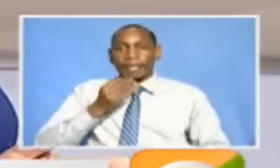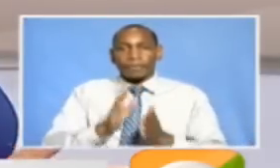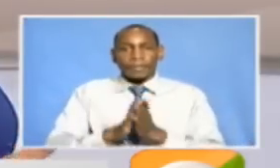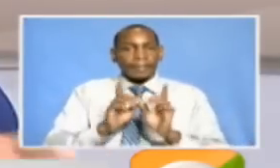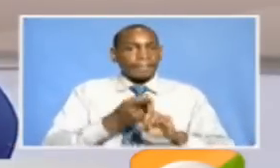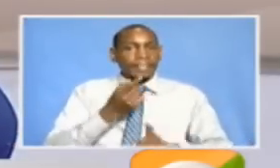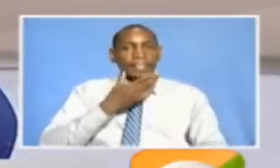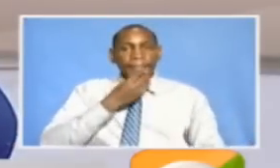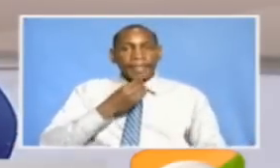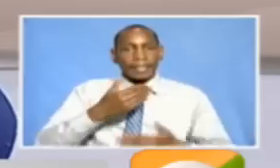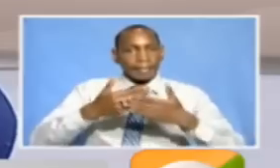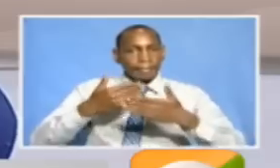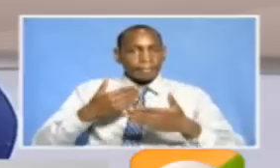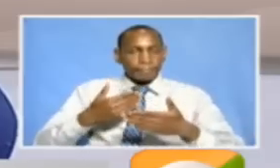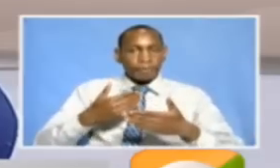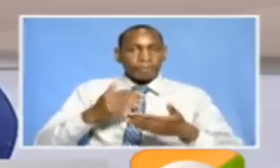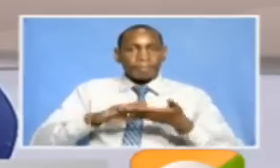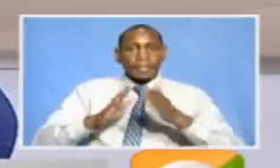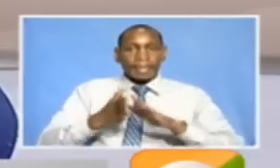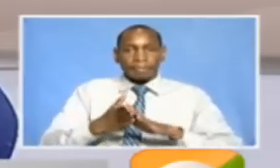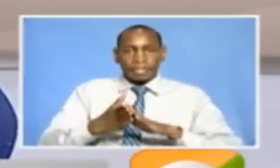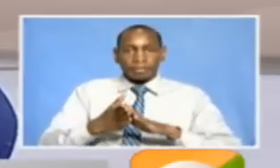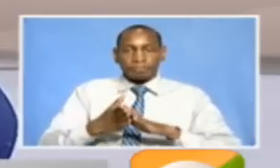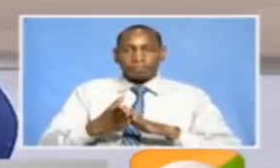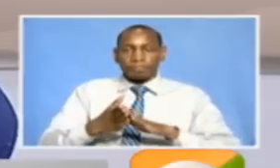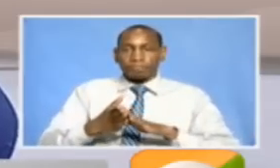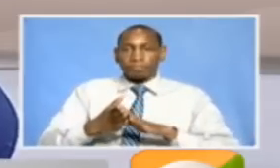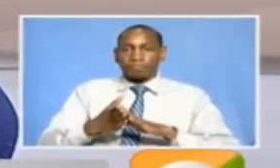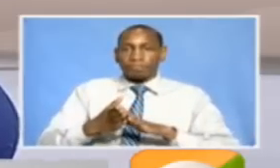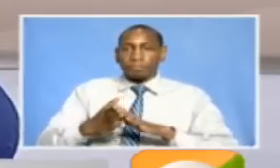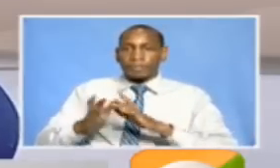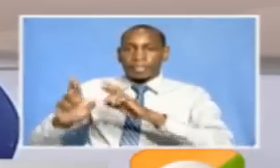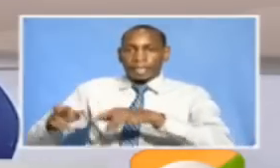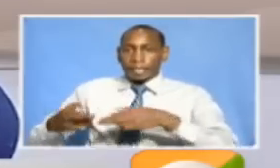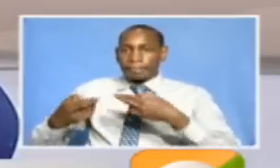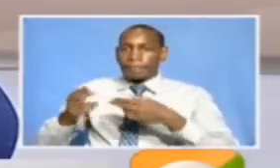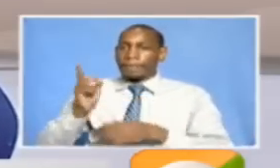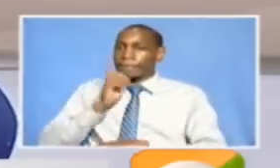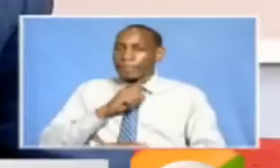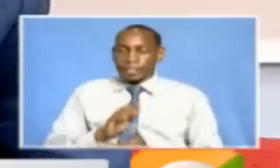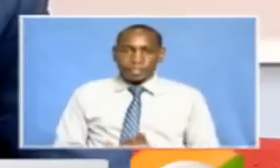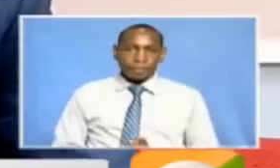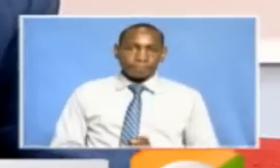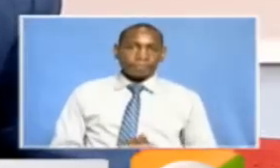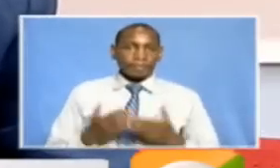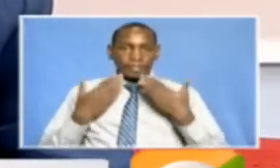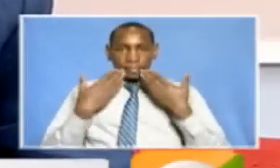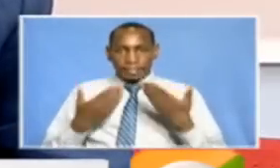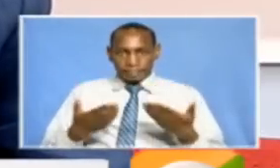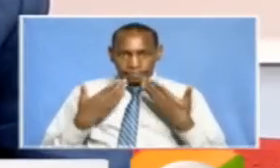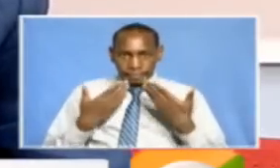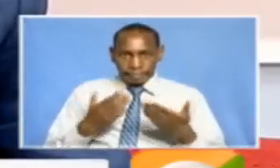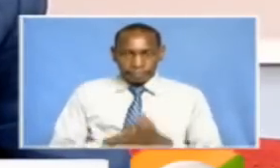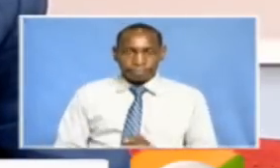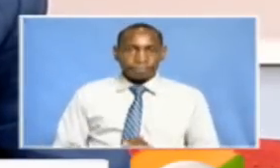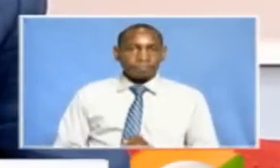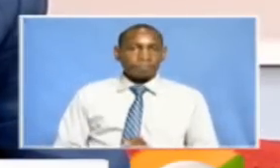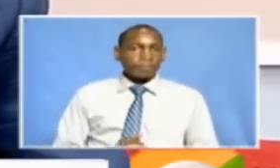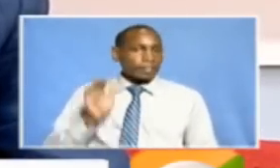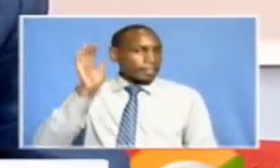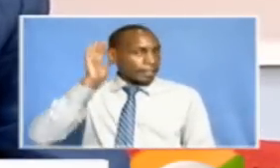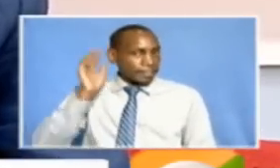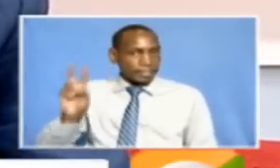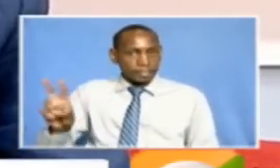young men before we talk about them being victims, but how do you communicate with them first? Yeah, thanks, Victoria. And I think just listening to the